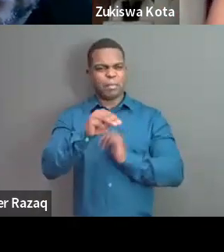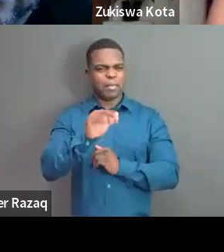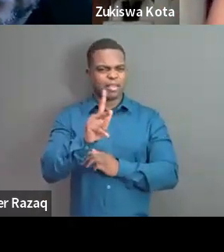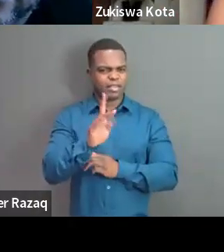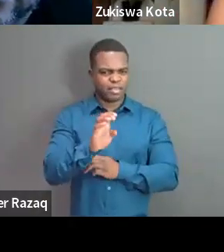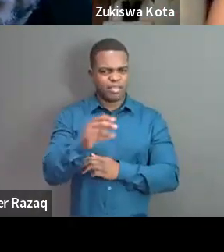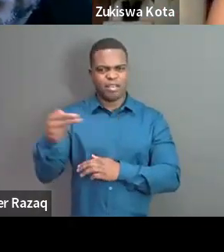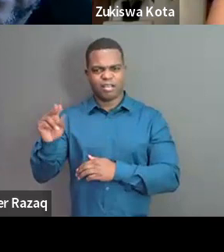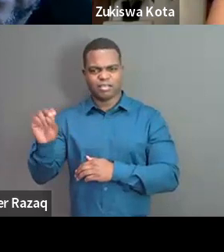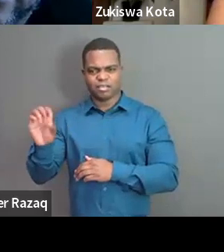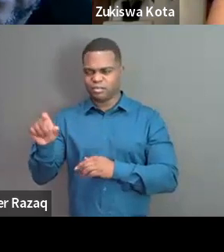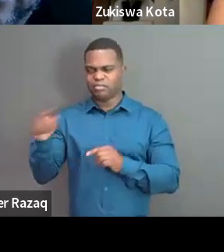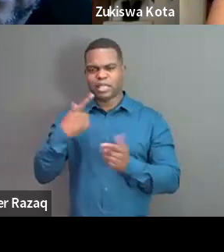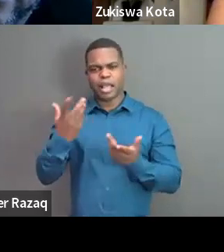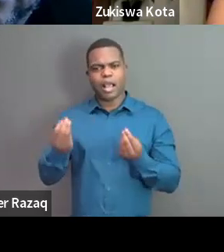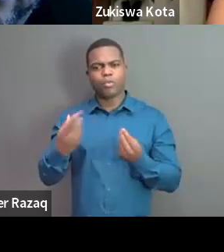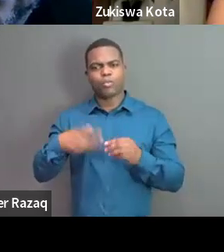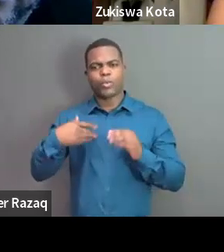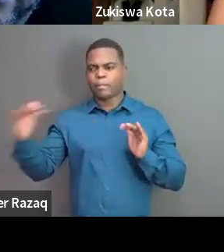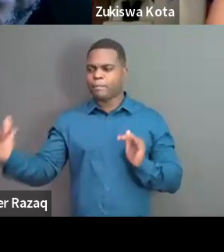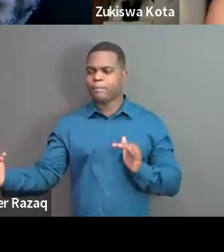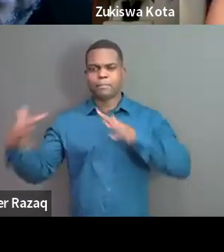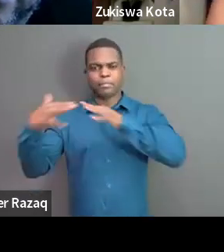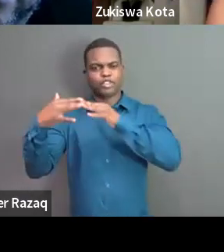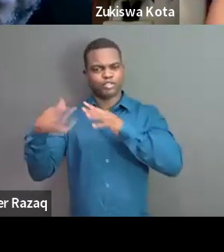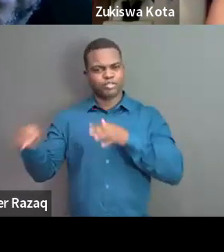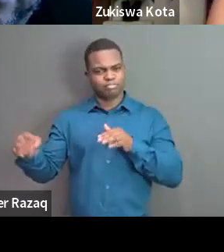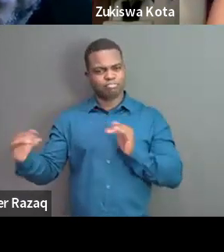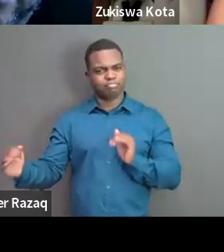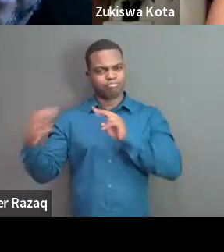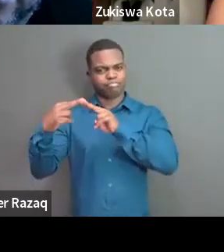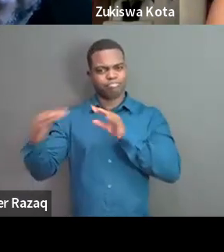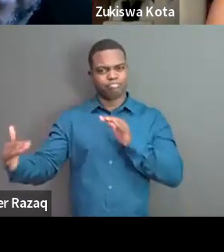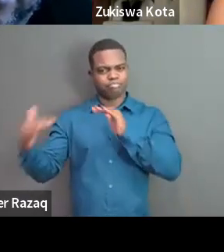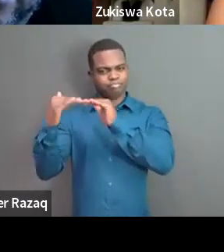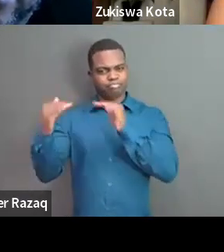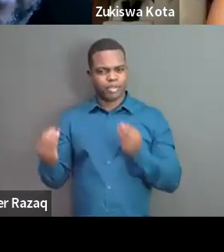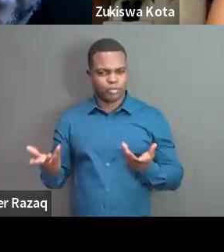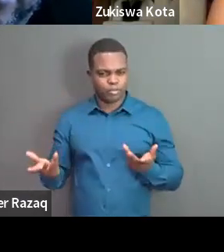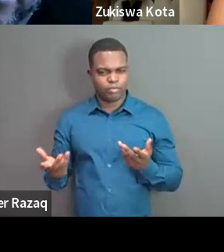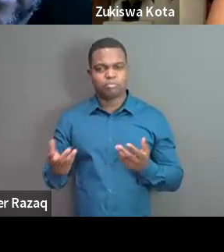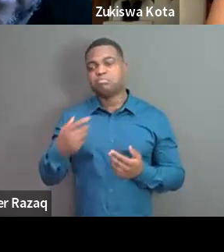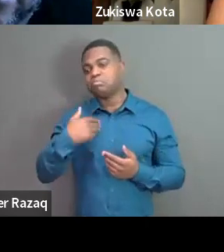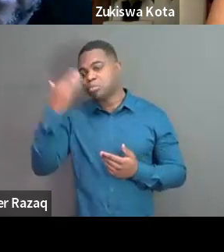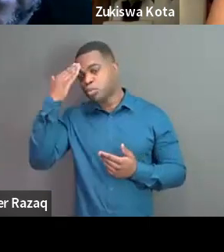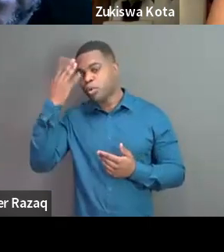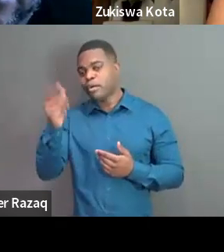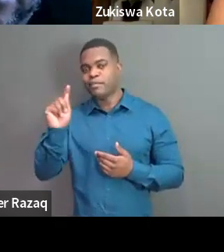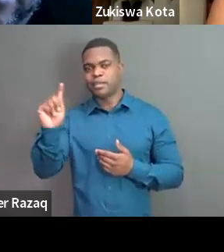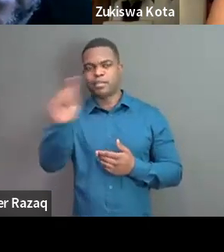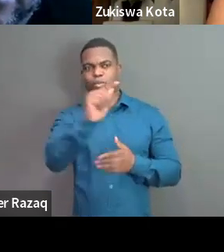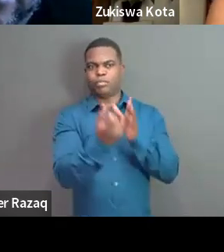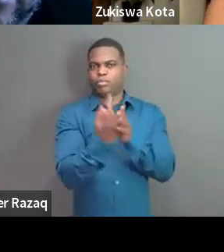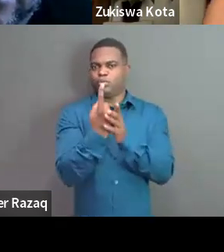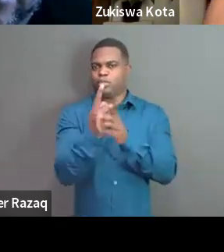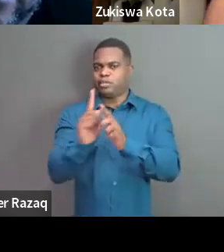to no connectivity in rural areas. So how do we bridge and create linkages